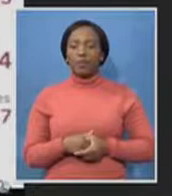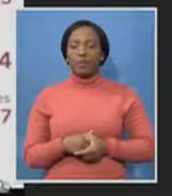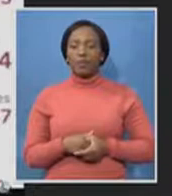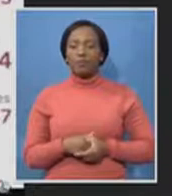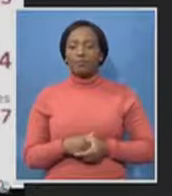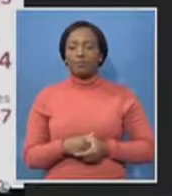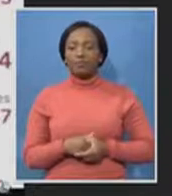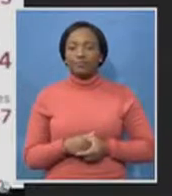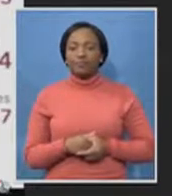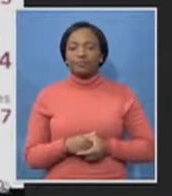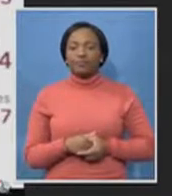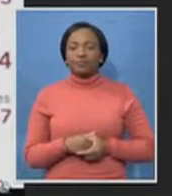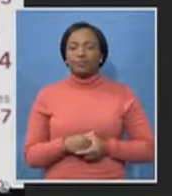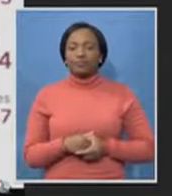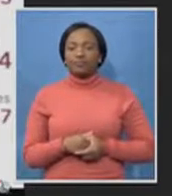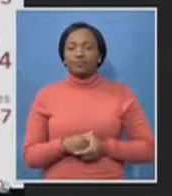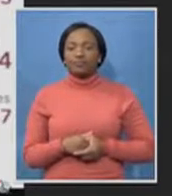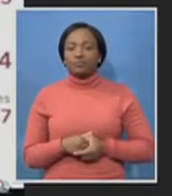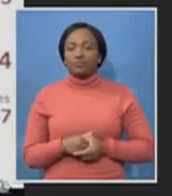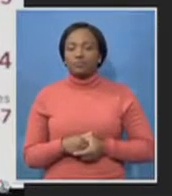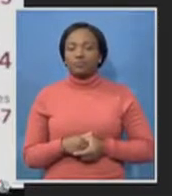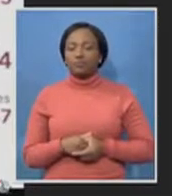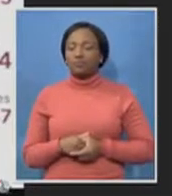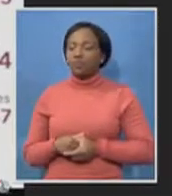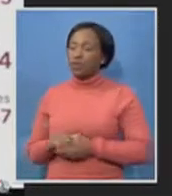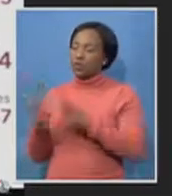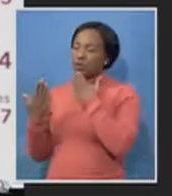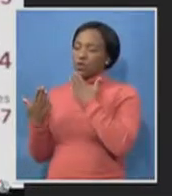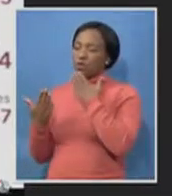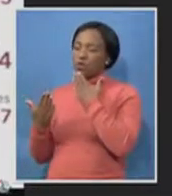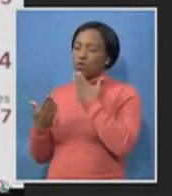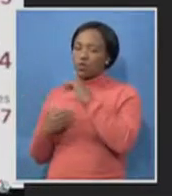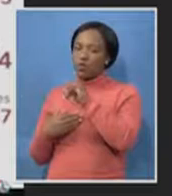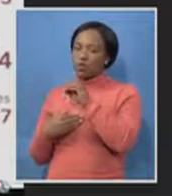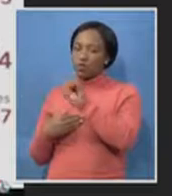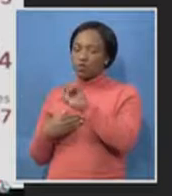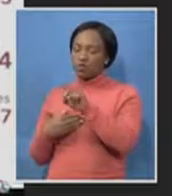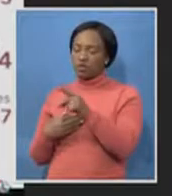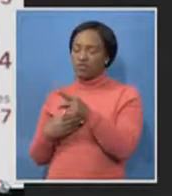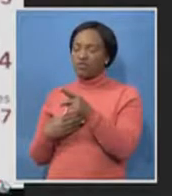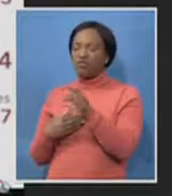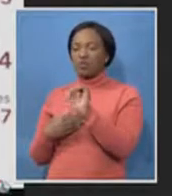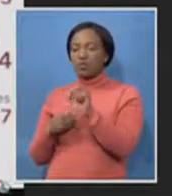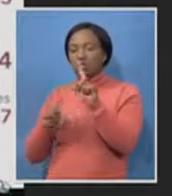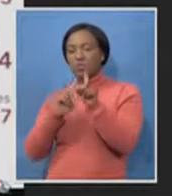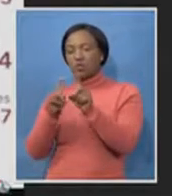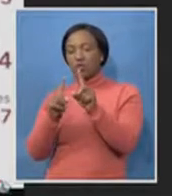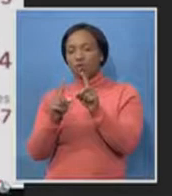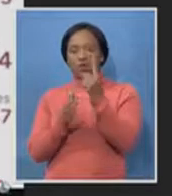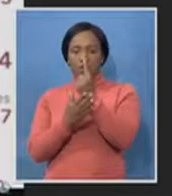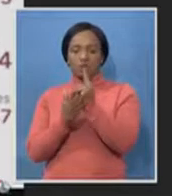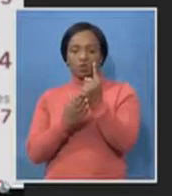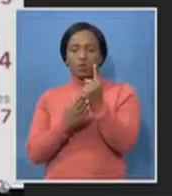Yeah. Good. Thank you, Joseph, for your contribution again this week, as always. There are two things we